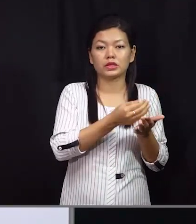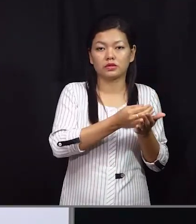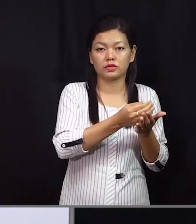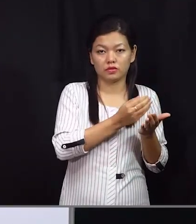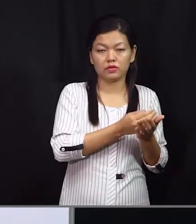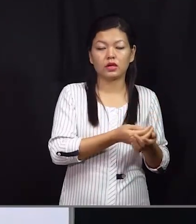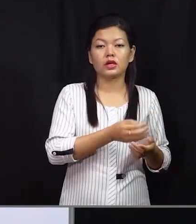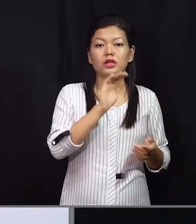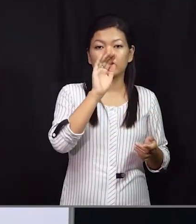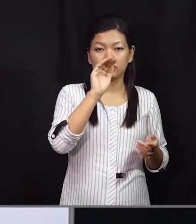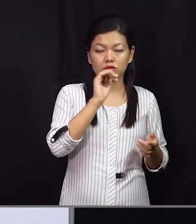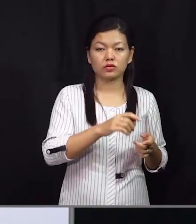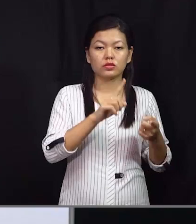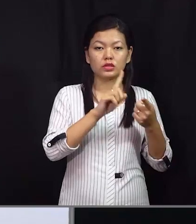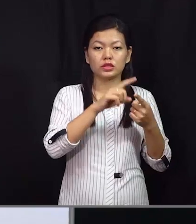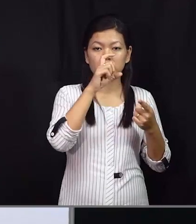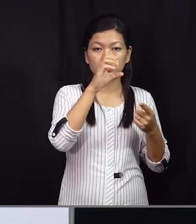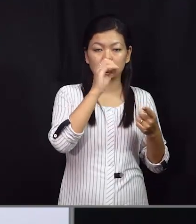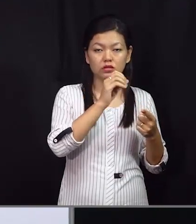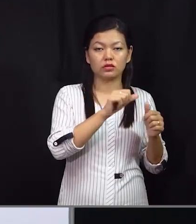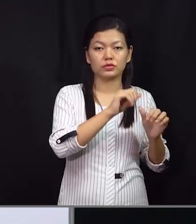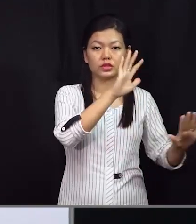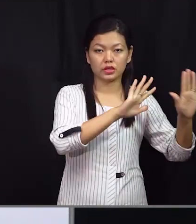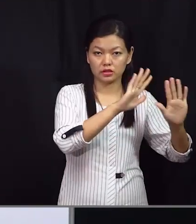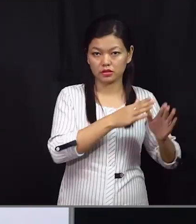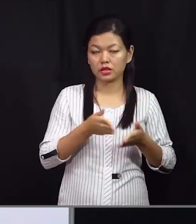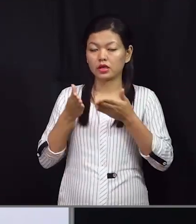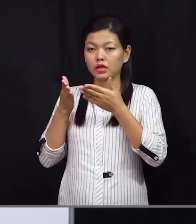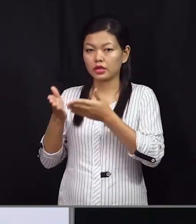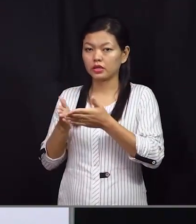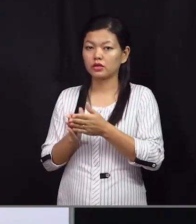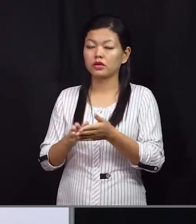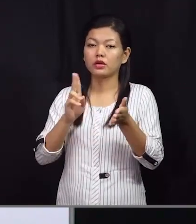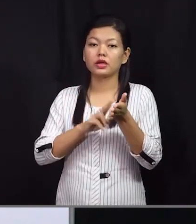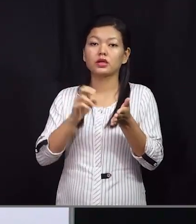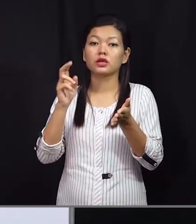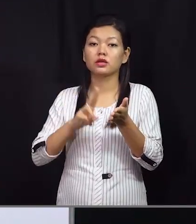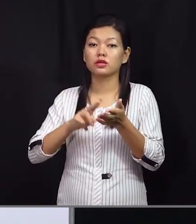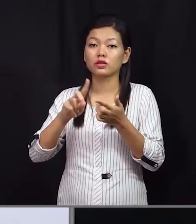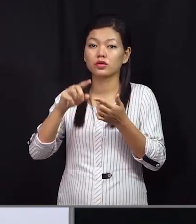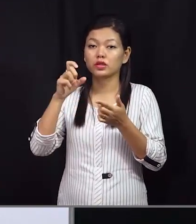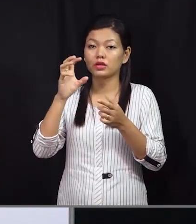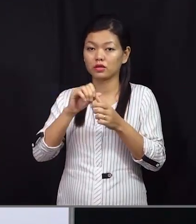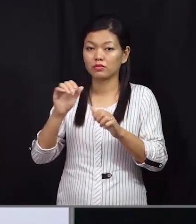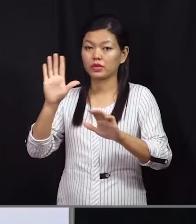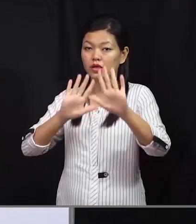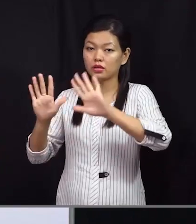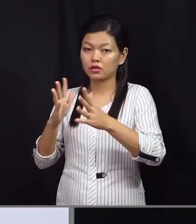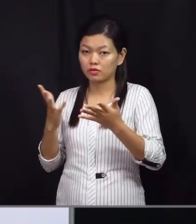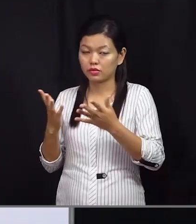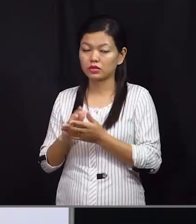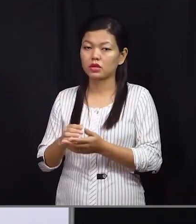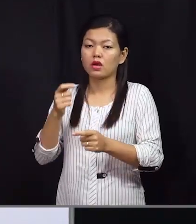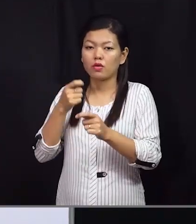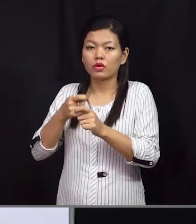the other hand, non-economic activity means those activities whose objective is not to earn money, okay, but we